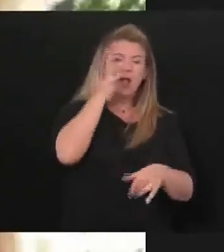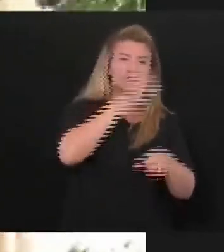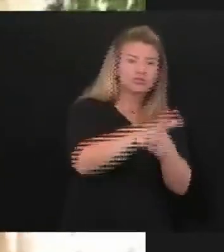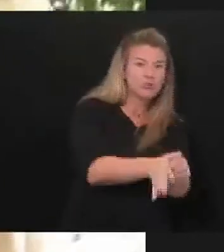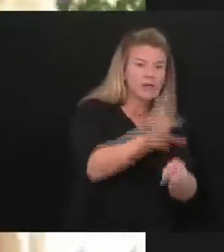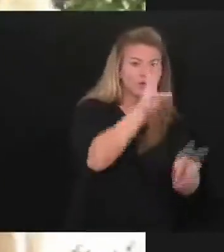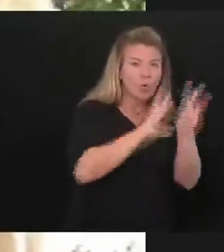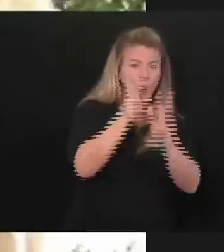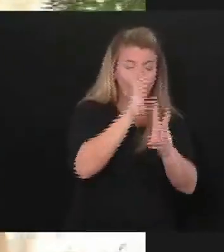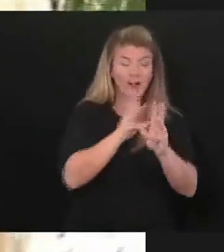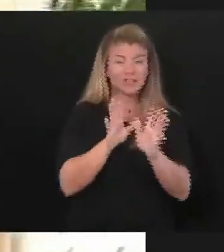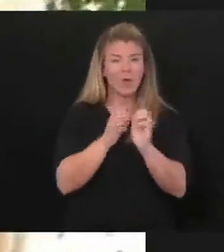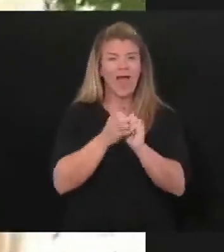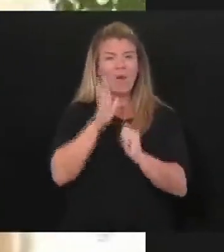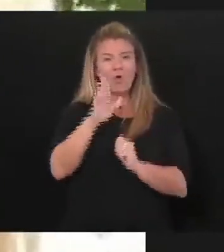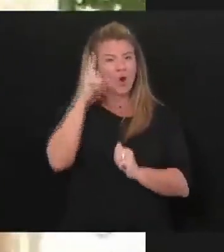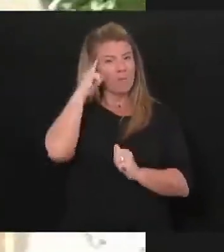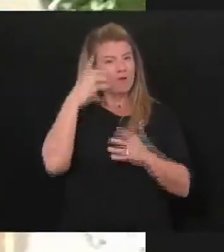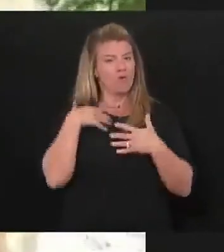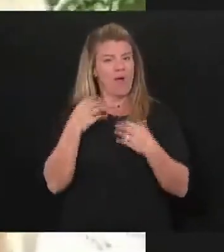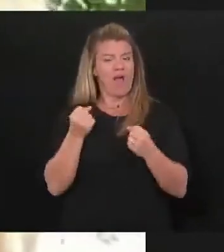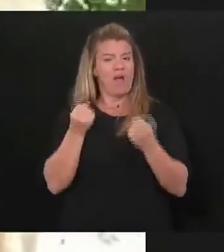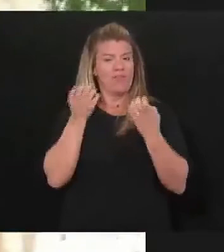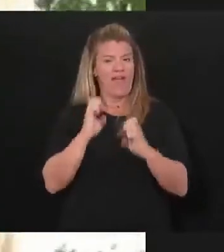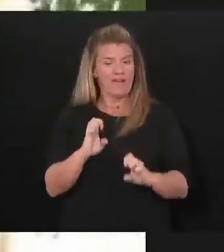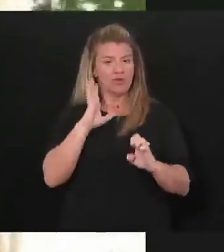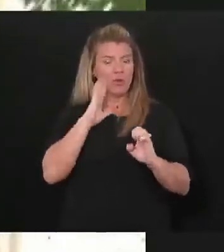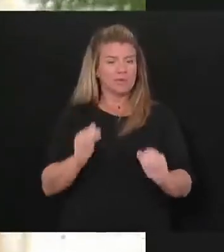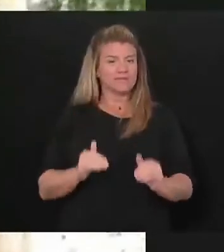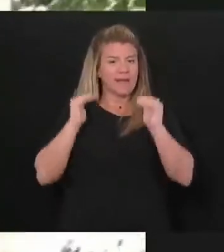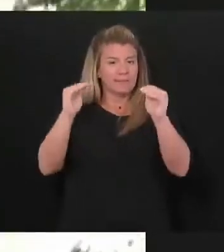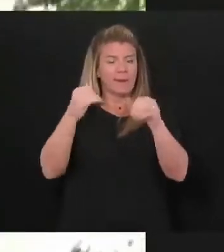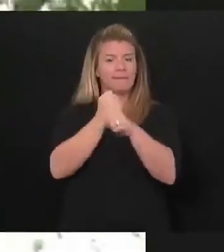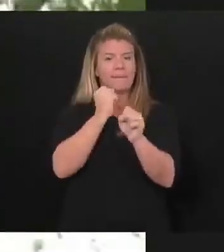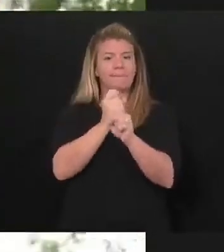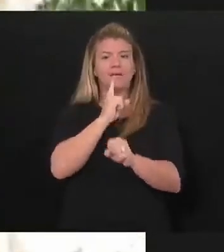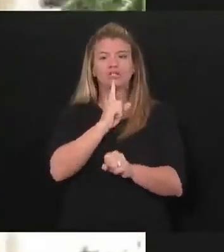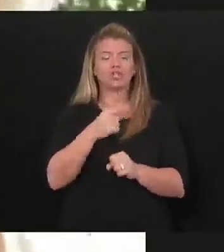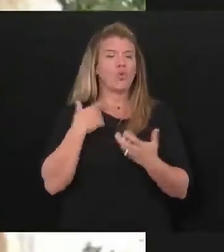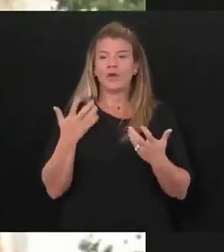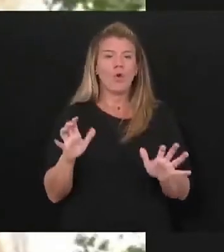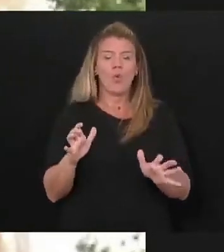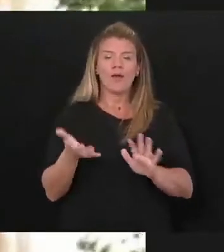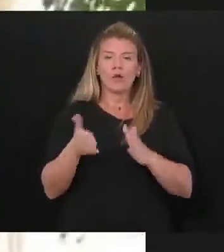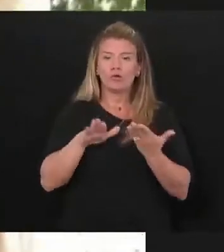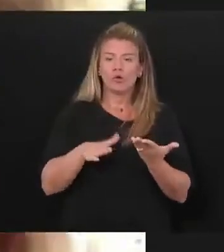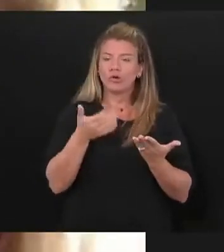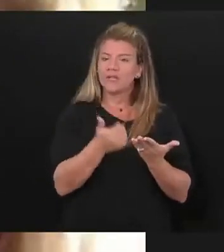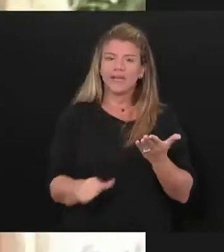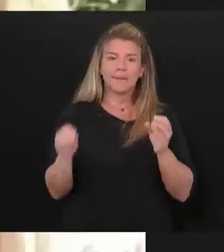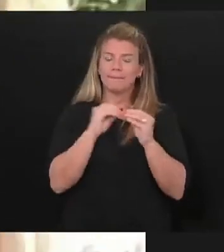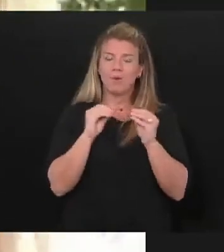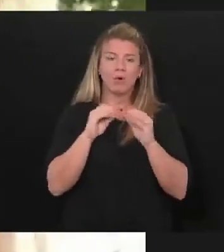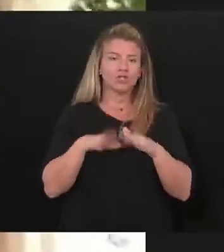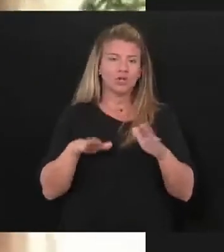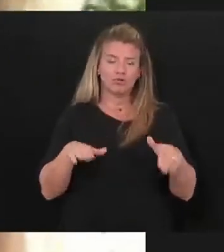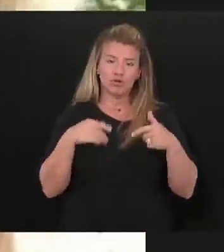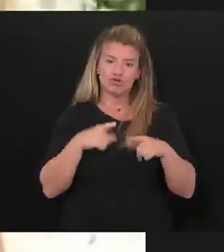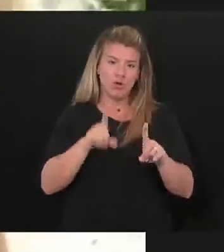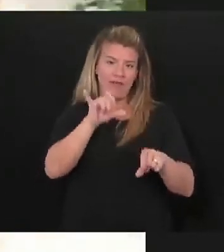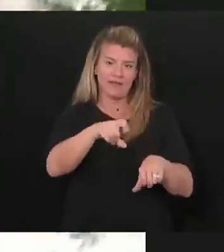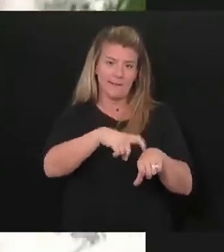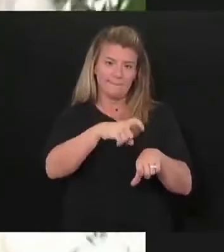mental health efforts be stepped up across the state to ensure that we don't lose these children in this